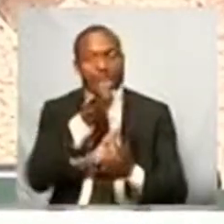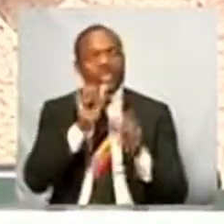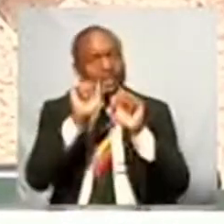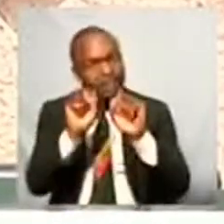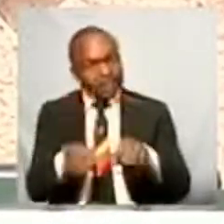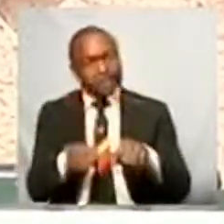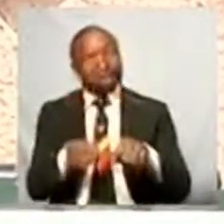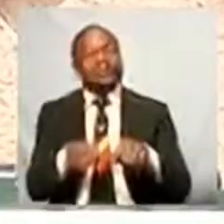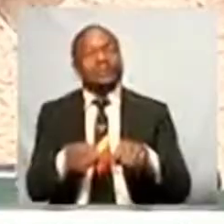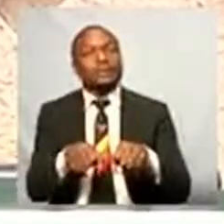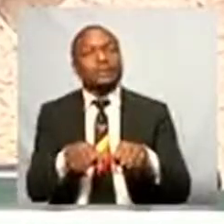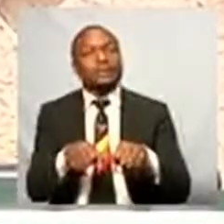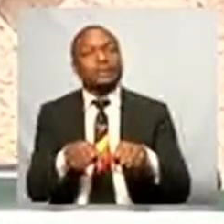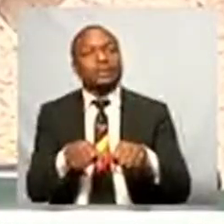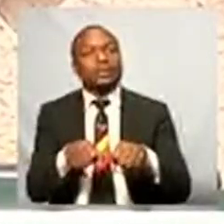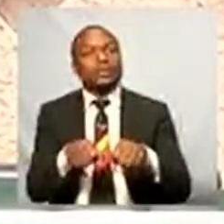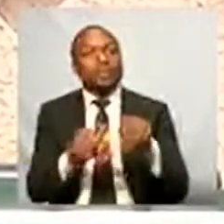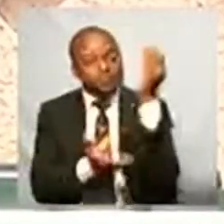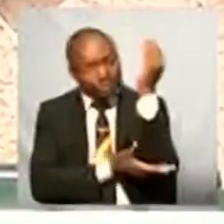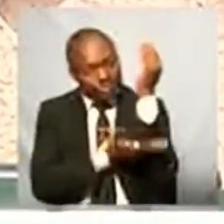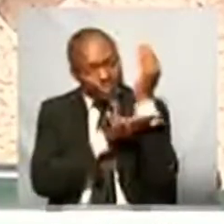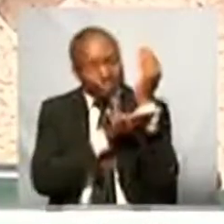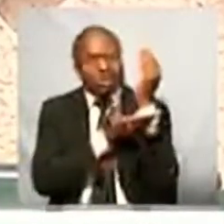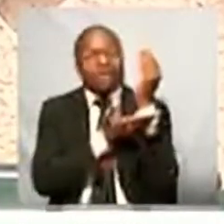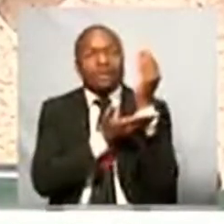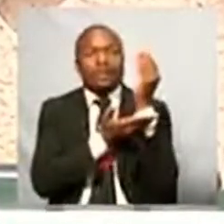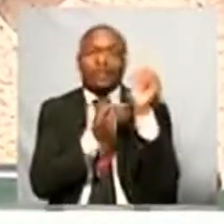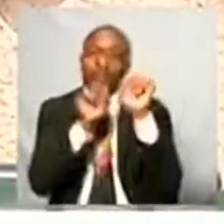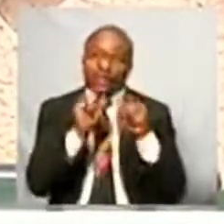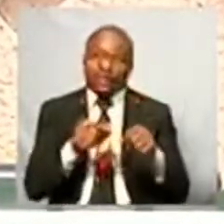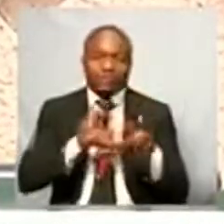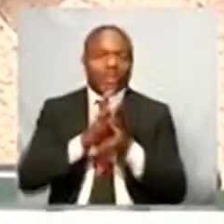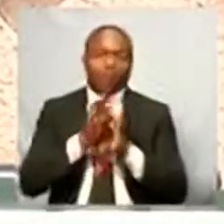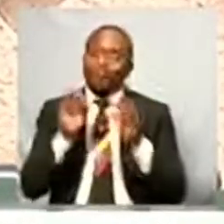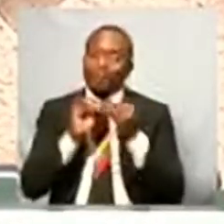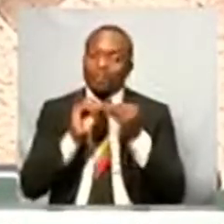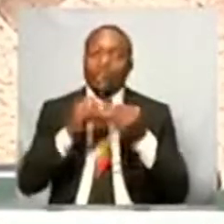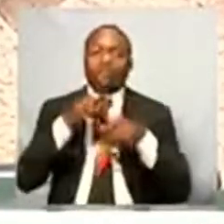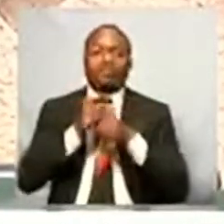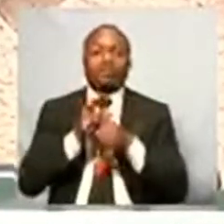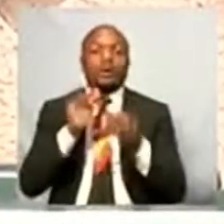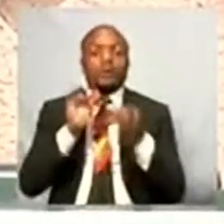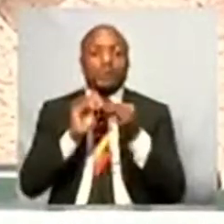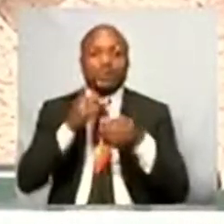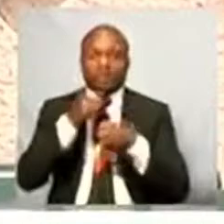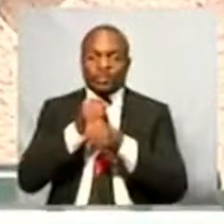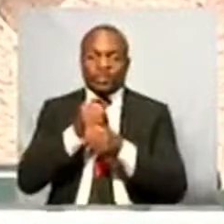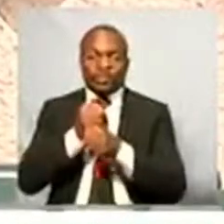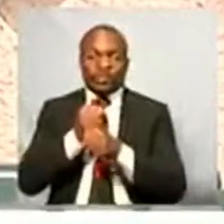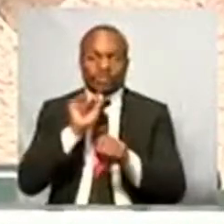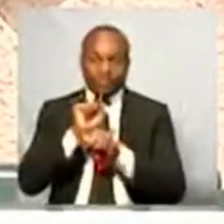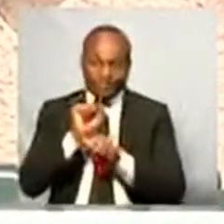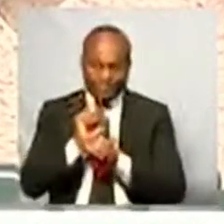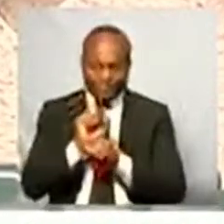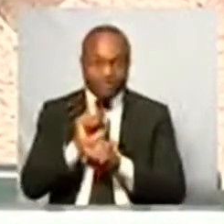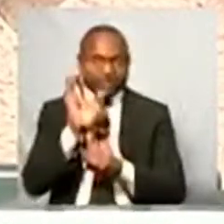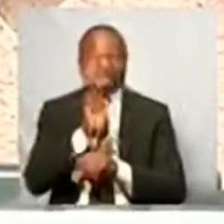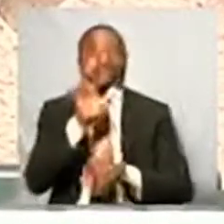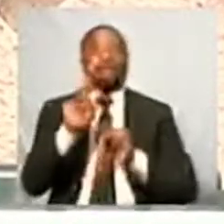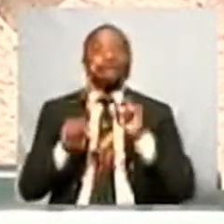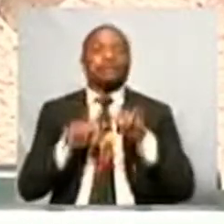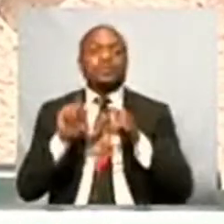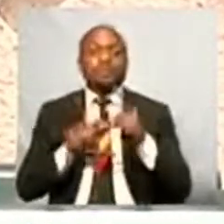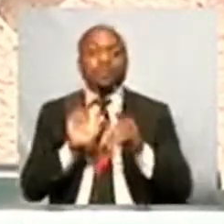can be enhanced and can be more productive and create more job opportunities for their people.